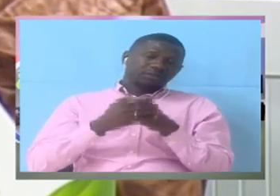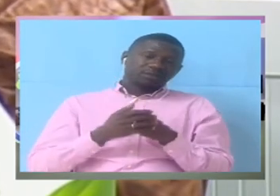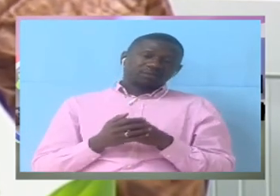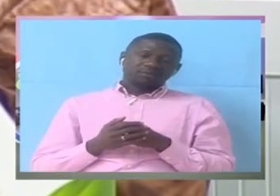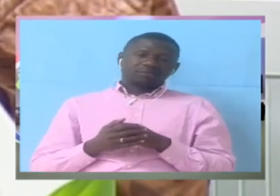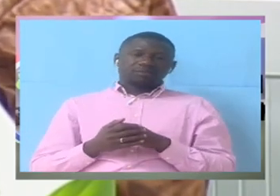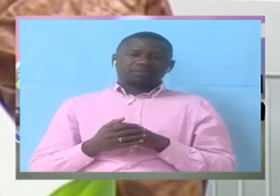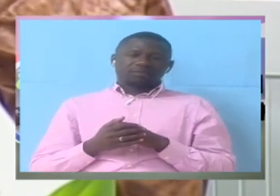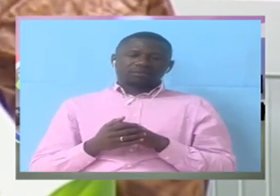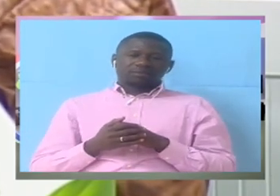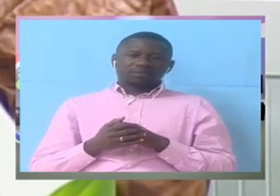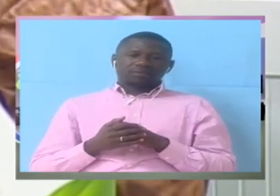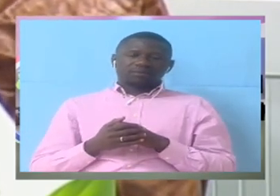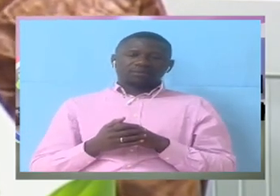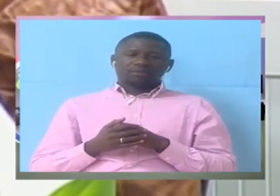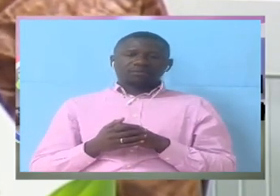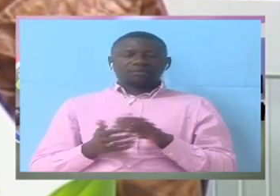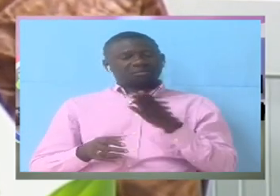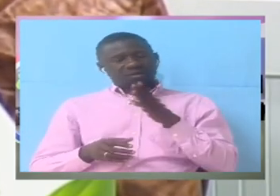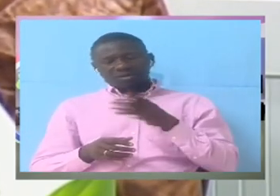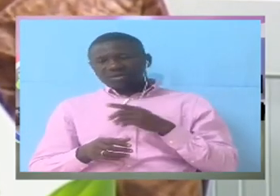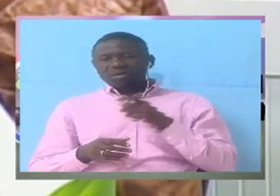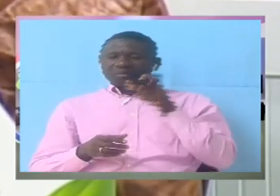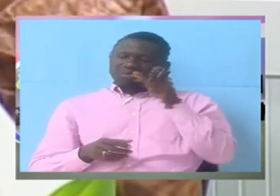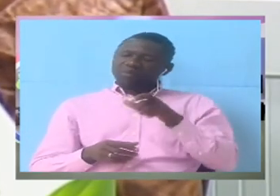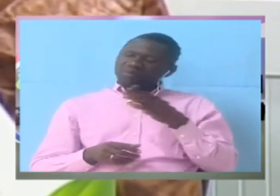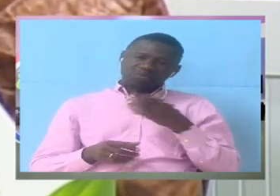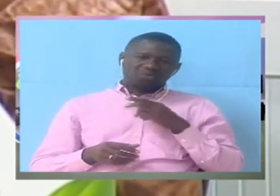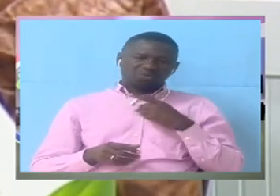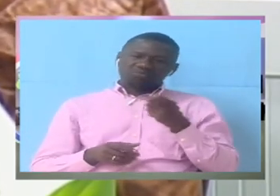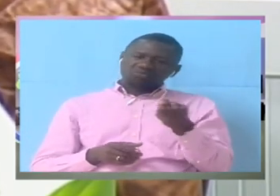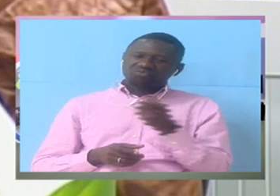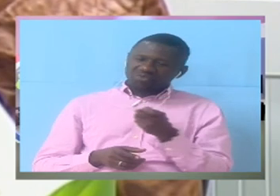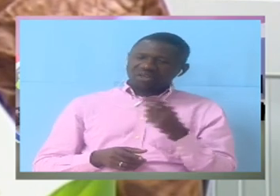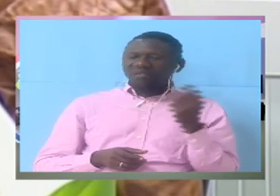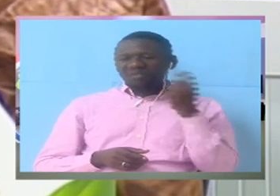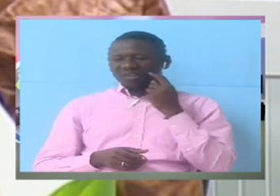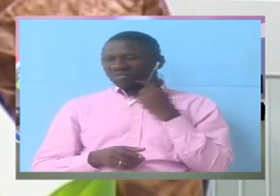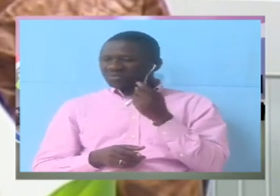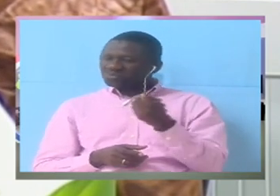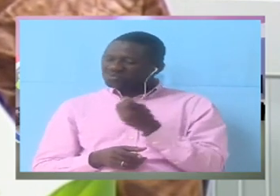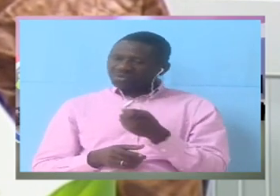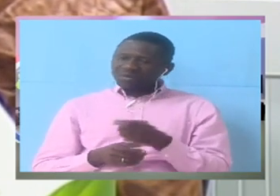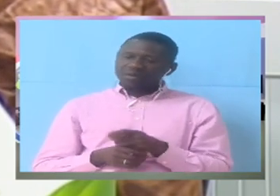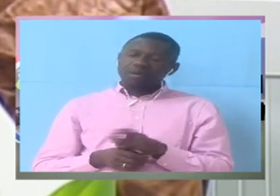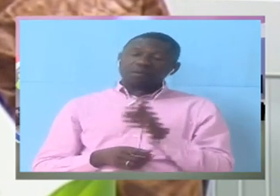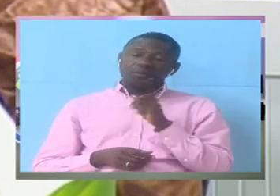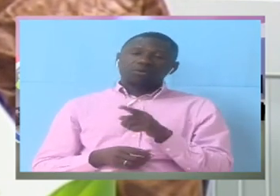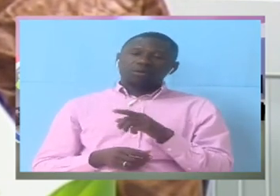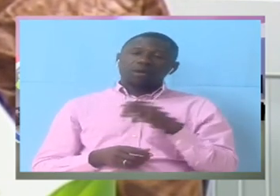prison. Well, maybe those who do the small... I mean pardon.